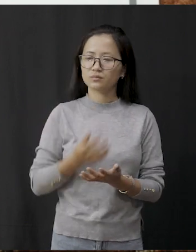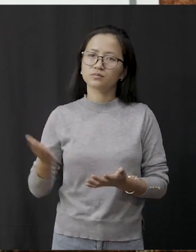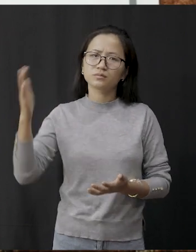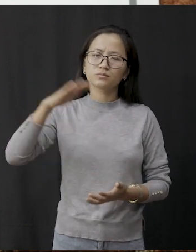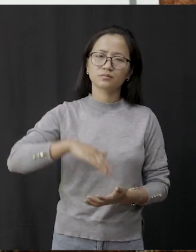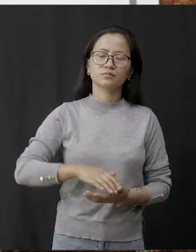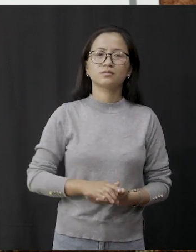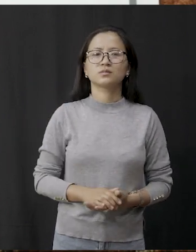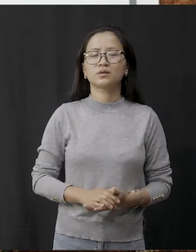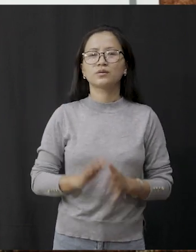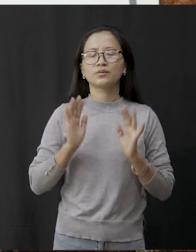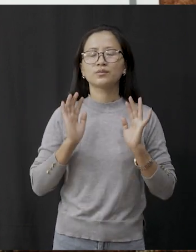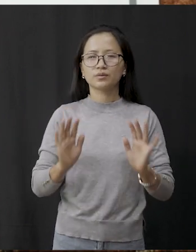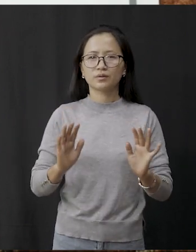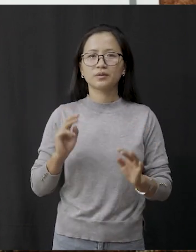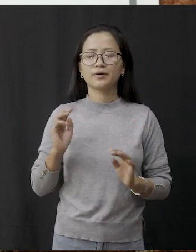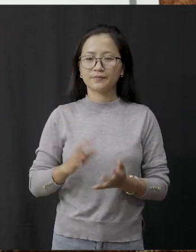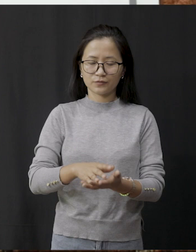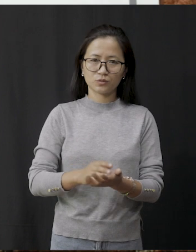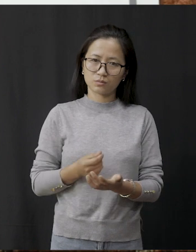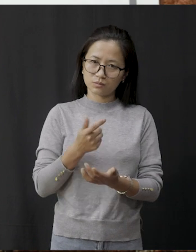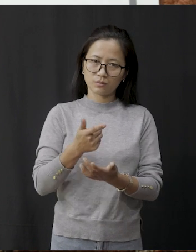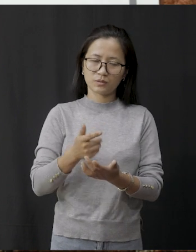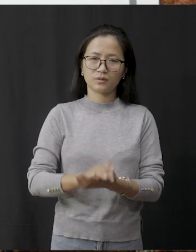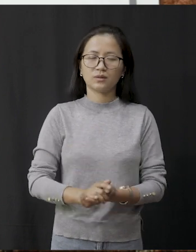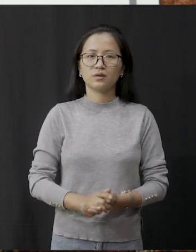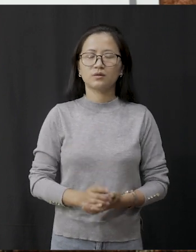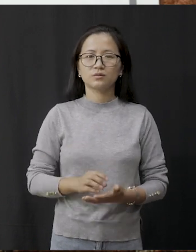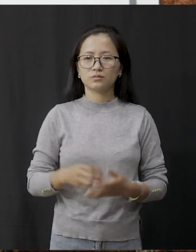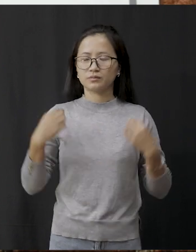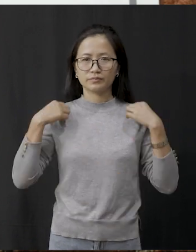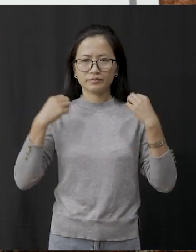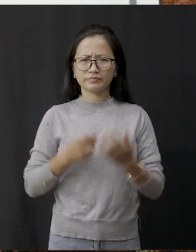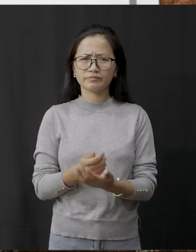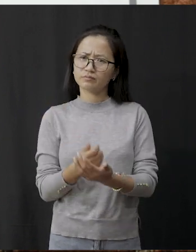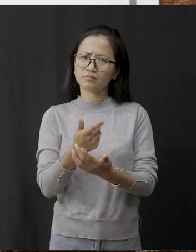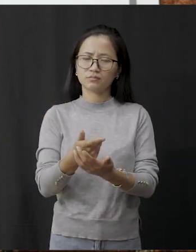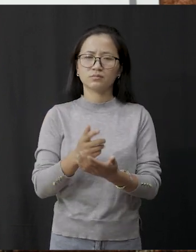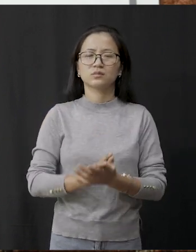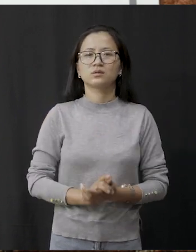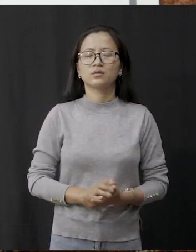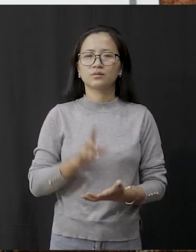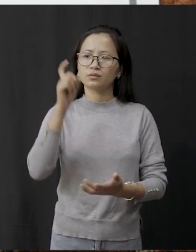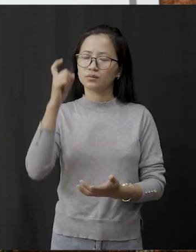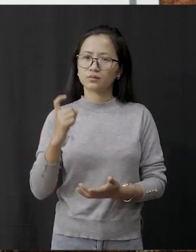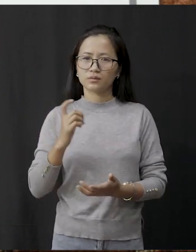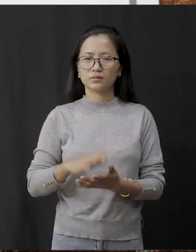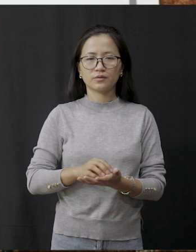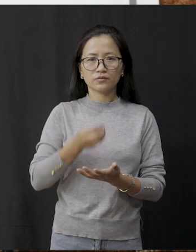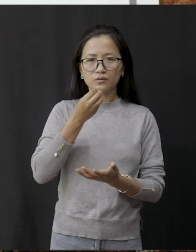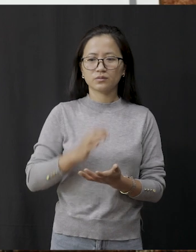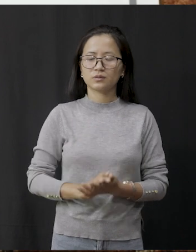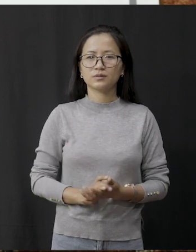from? We have to buy, right? And to buy clothes and food, we need